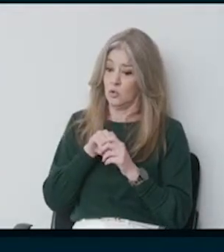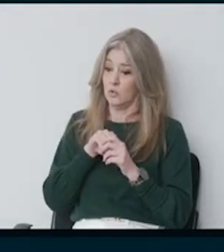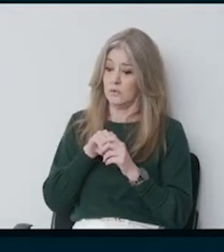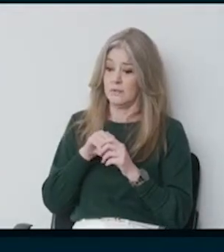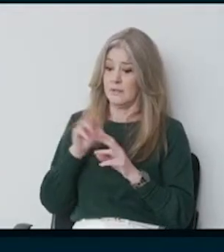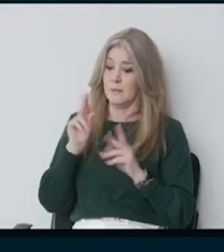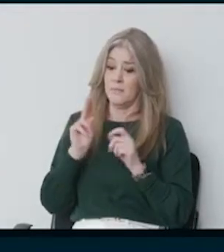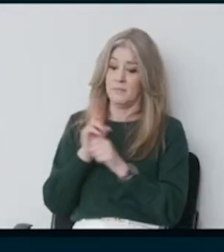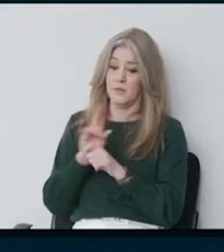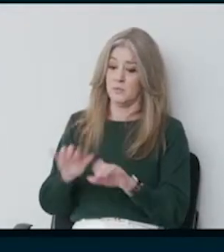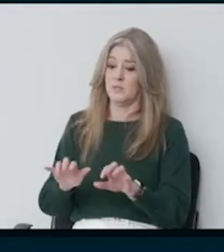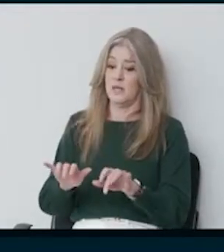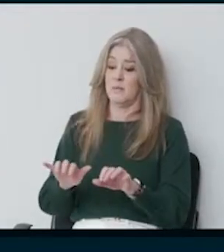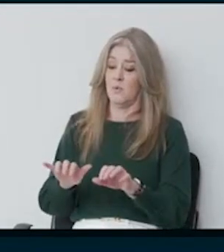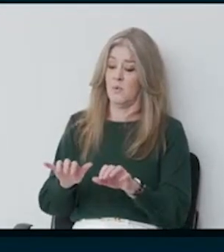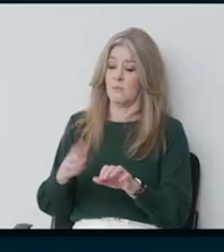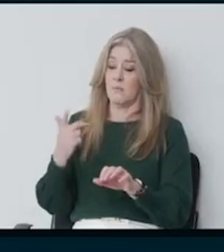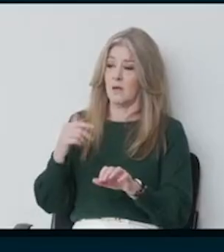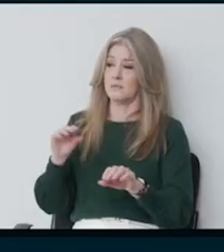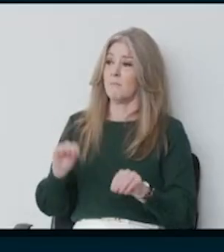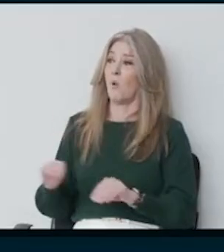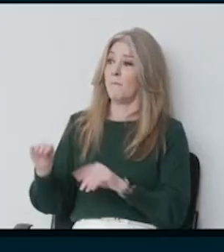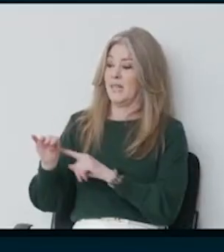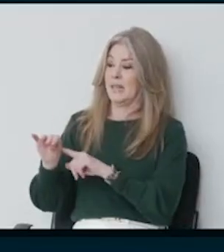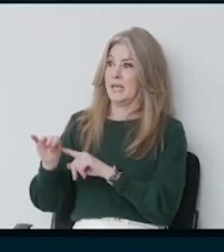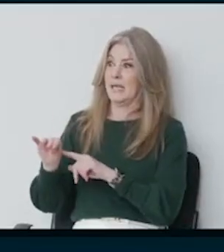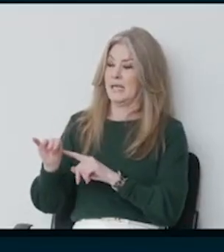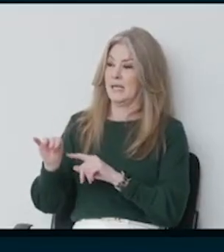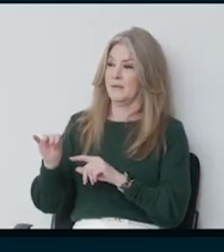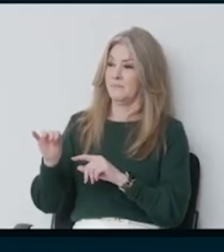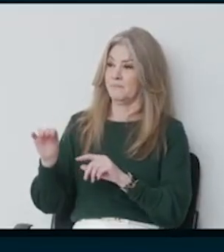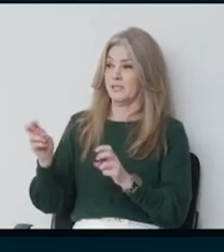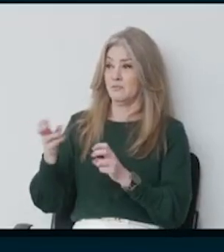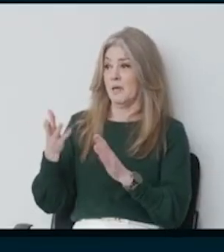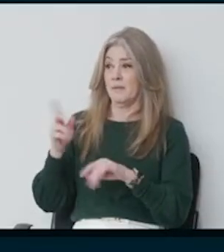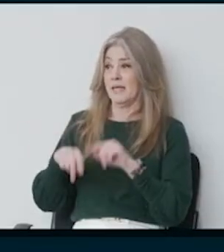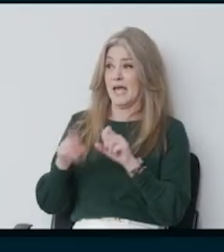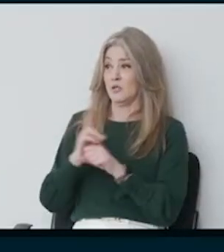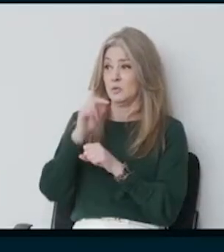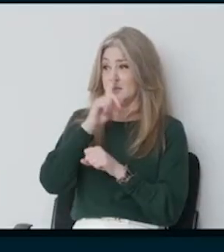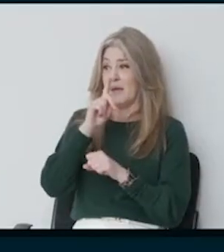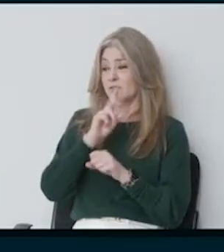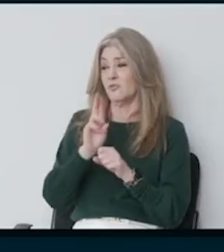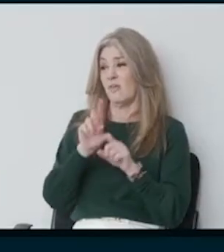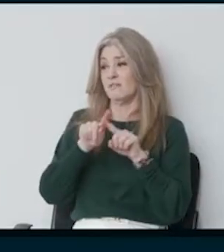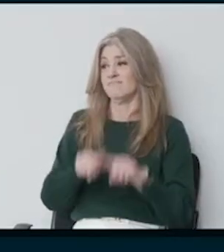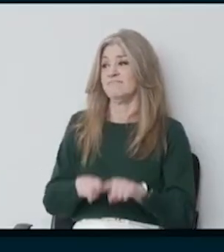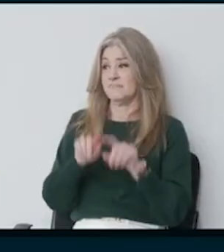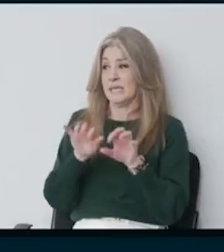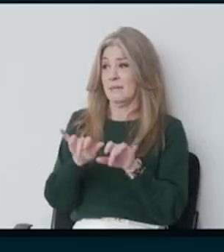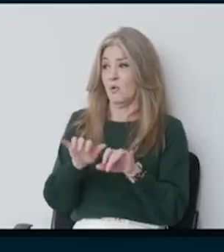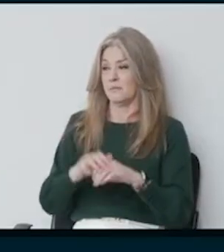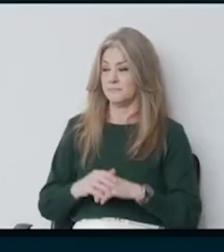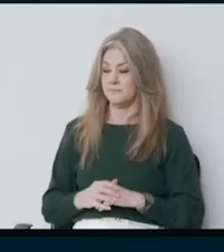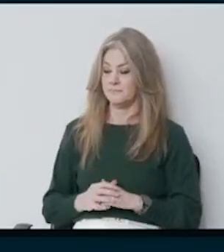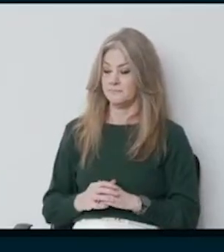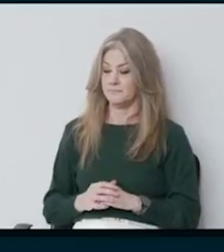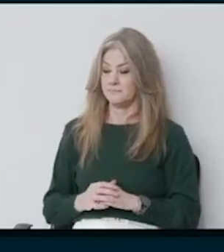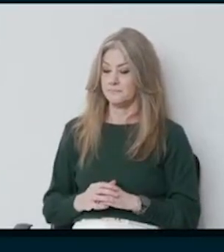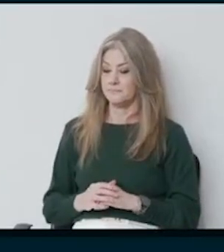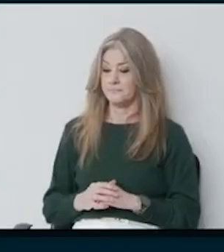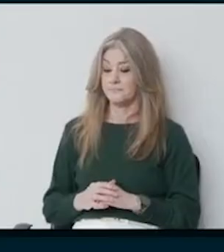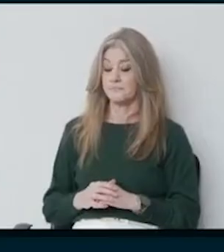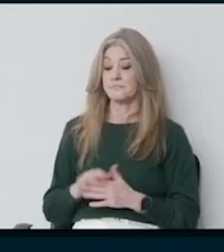people who use a keyboard because of a mobility disability, right? They can't use a mouse, so they use a keyboard to navigate. So I looked through all